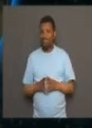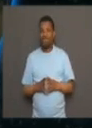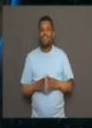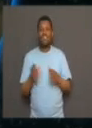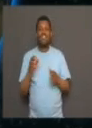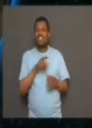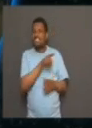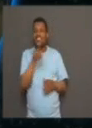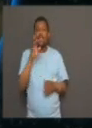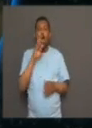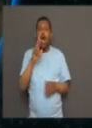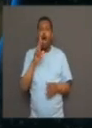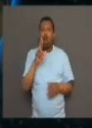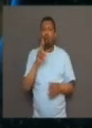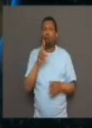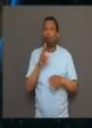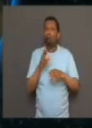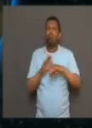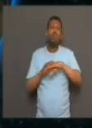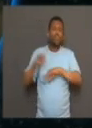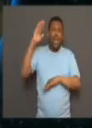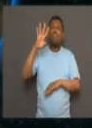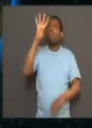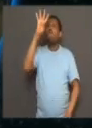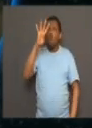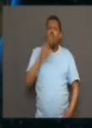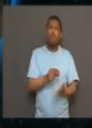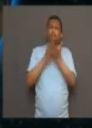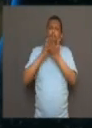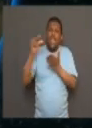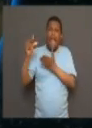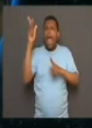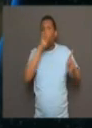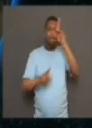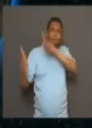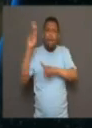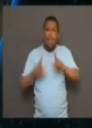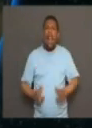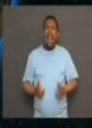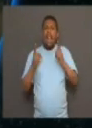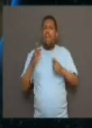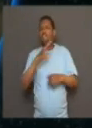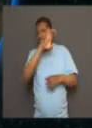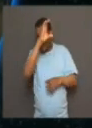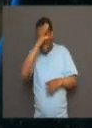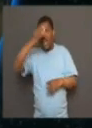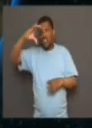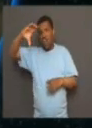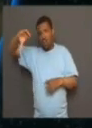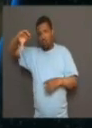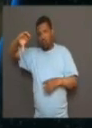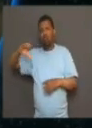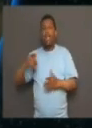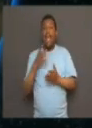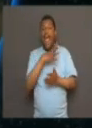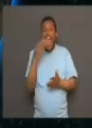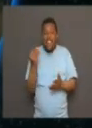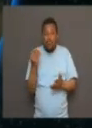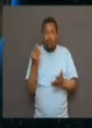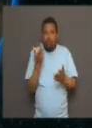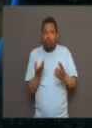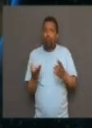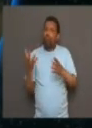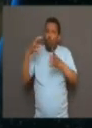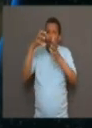There are more than 4 billion people living in Asia, and it